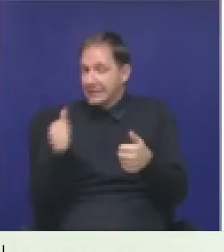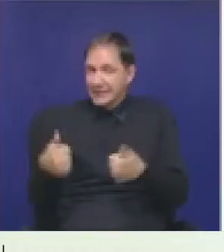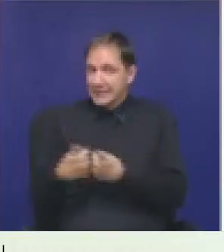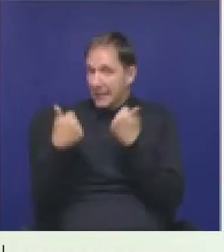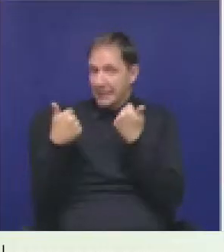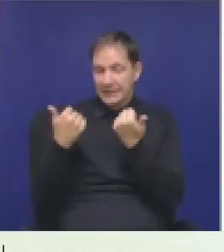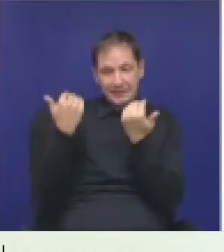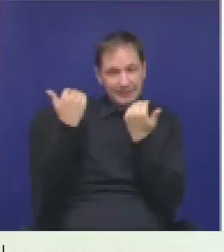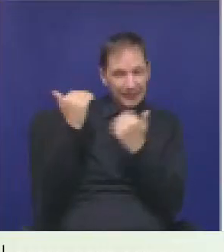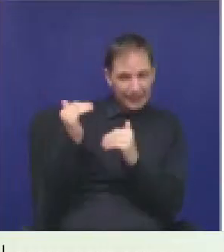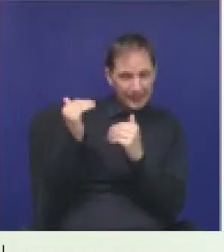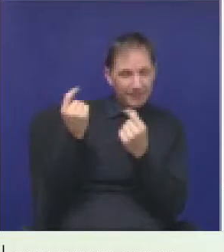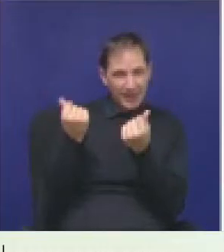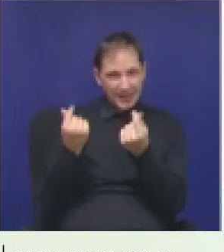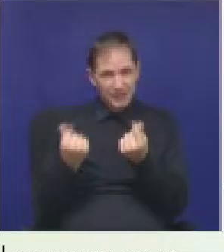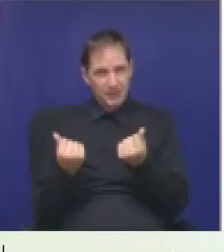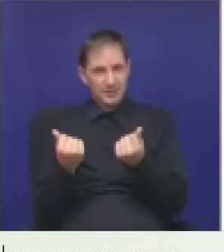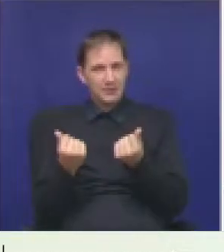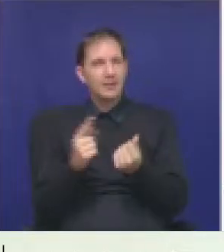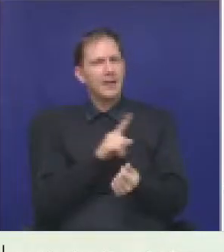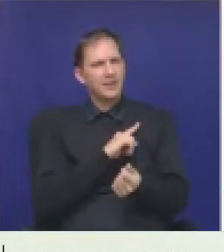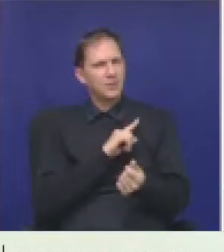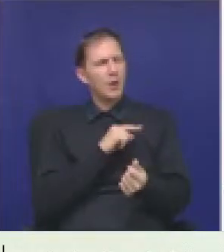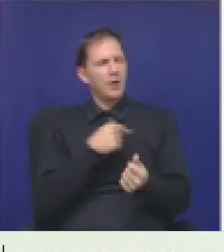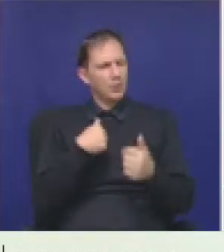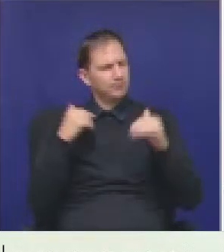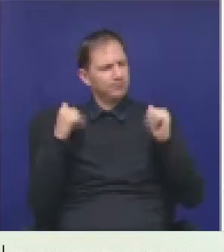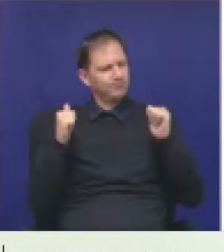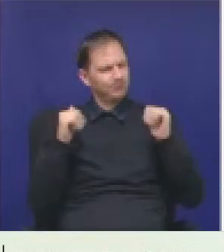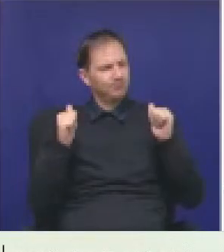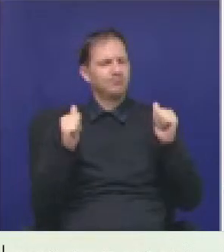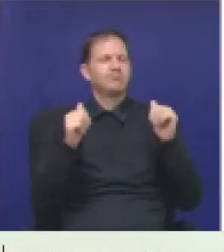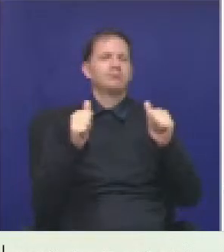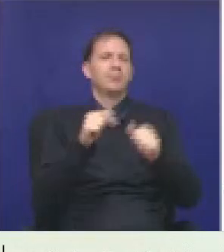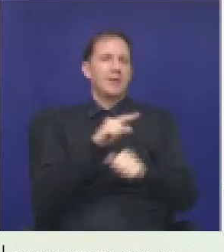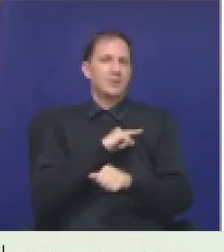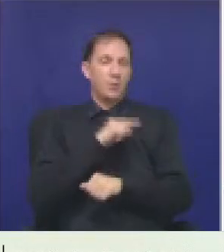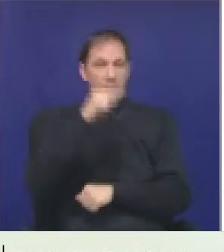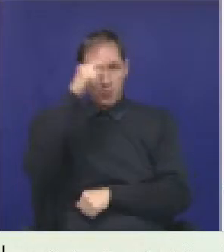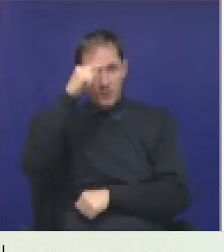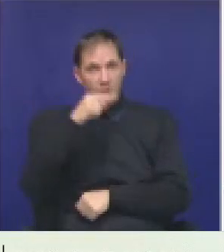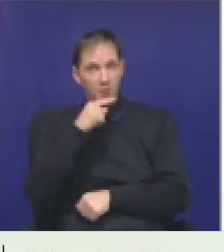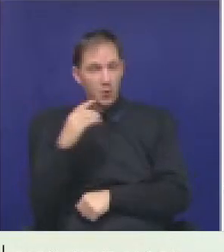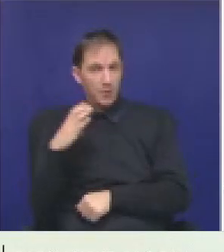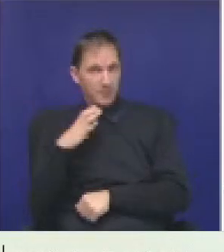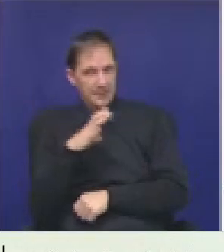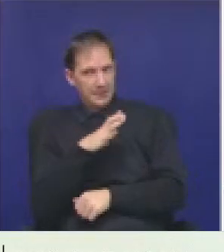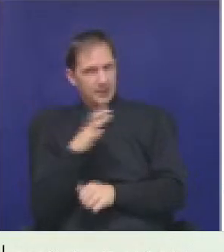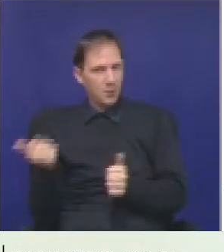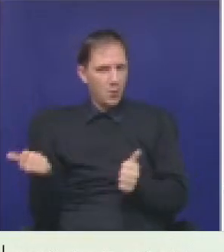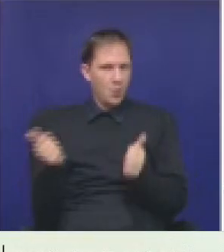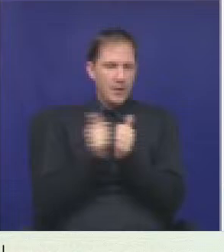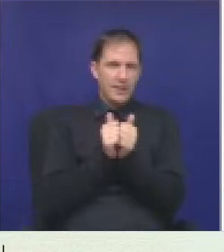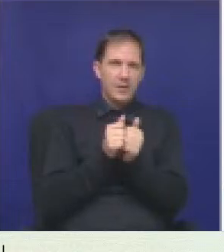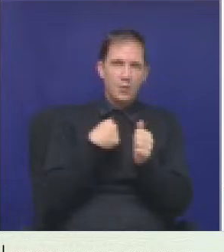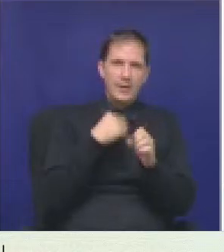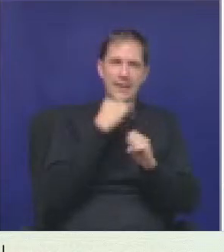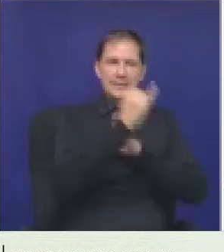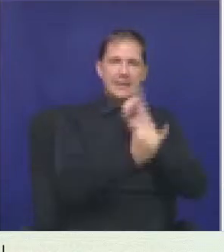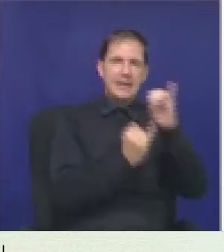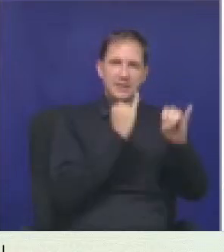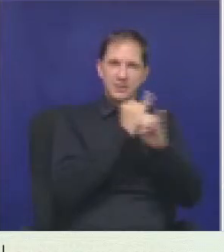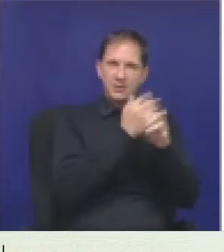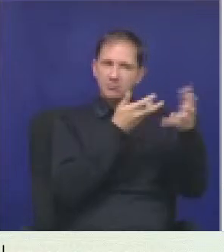challenges we encounter. And that's why it is important that the Portfolio Committee join us to persuade National Treasury